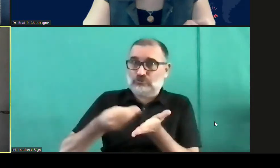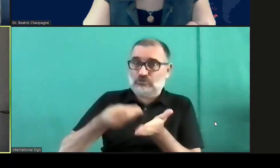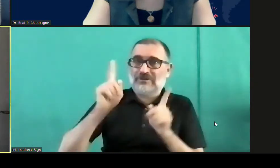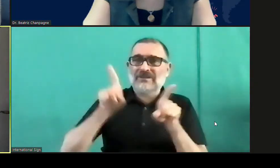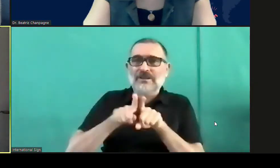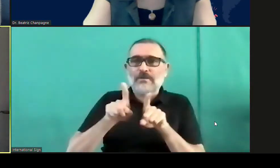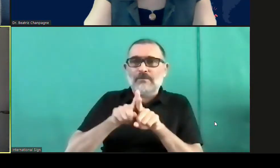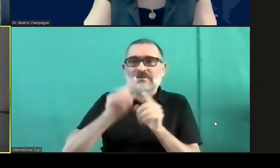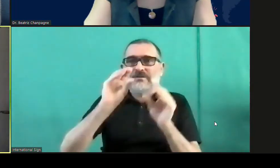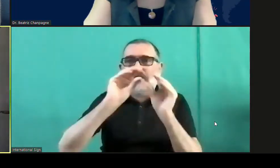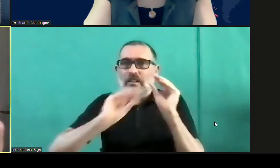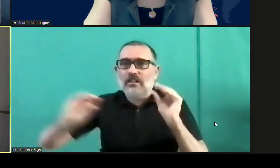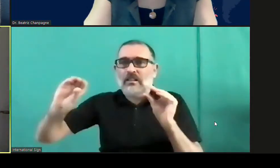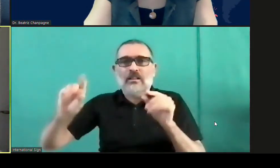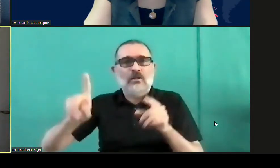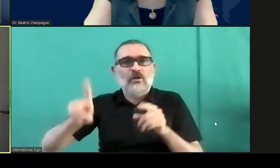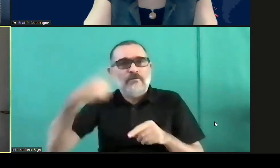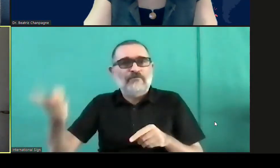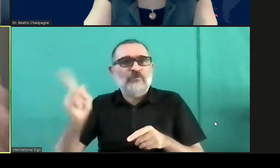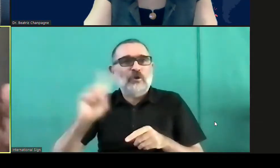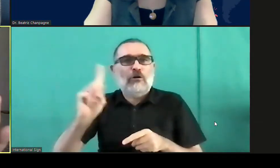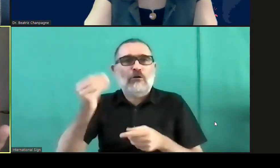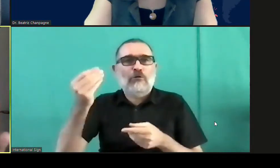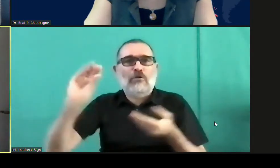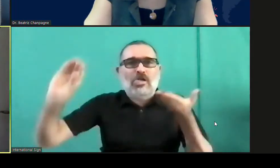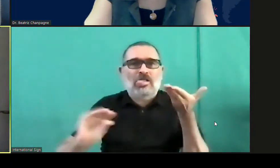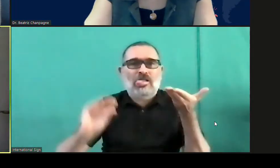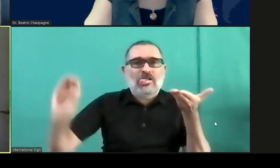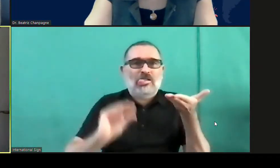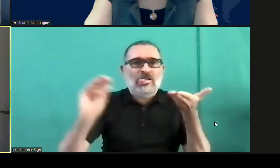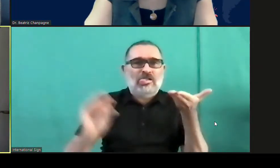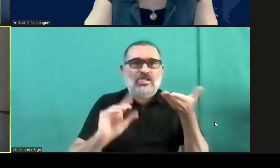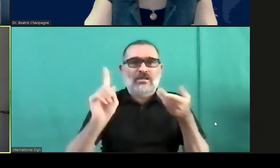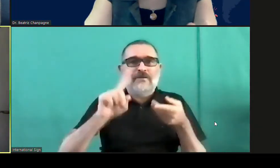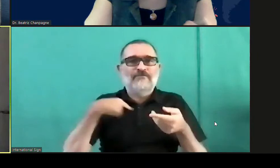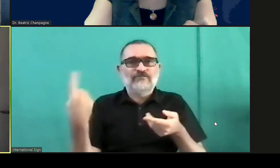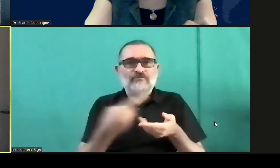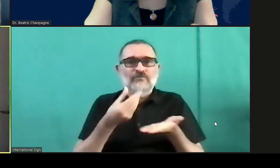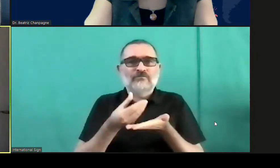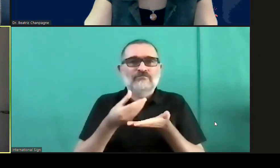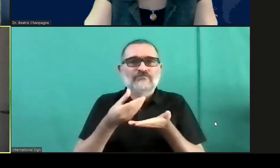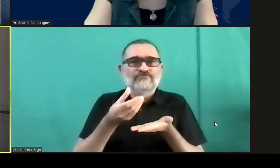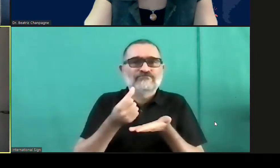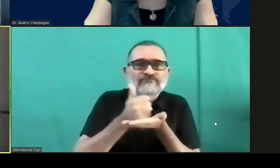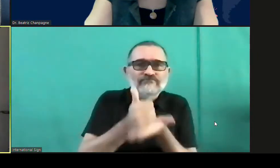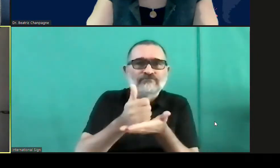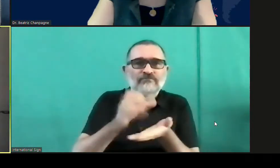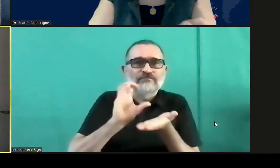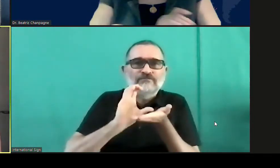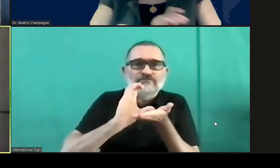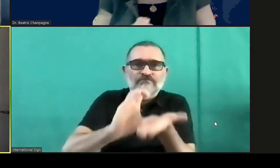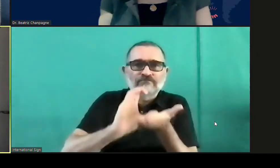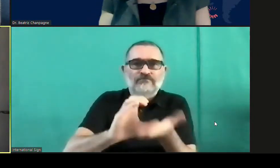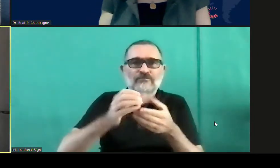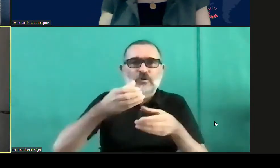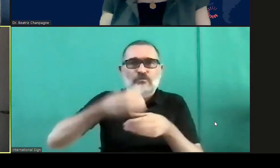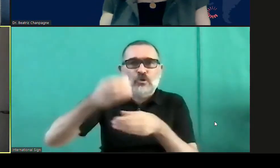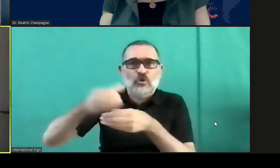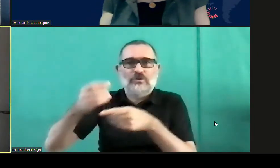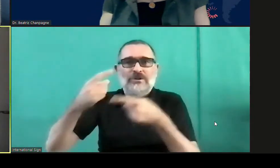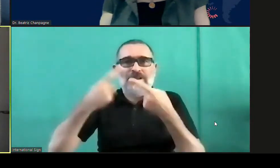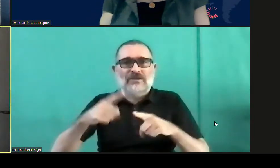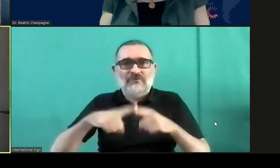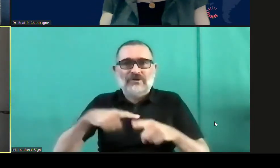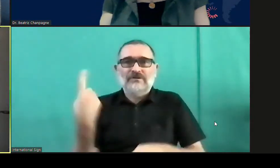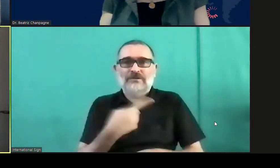to respect these rights. We look at the measures that have a positive impact on public health when they're done appropriately. So we should also